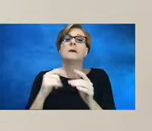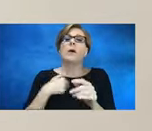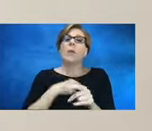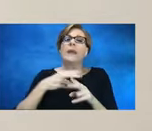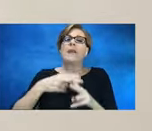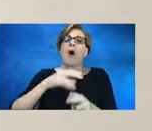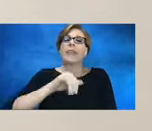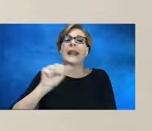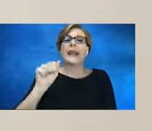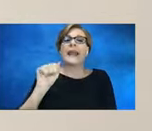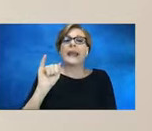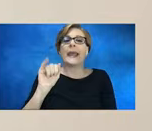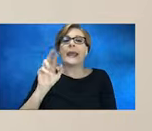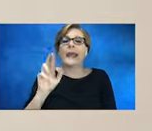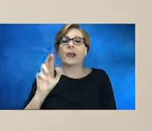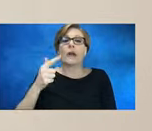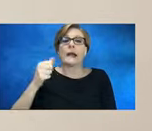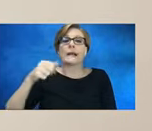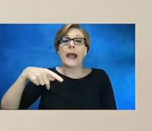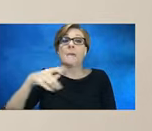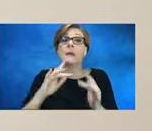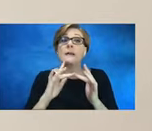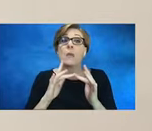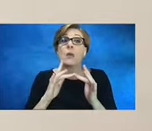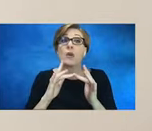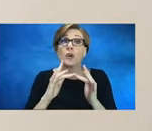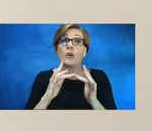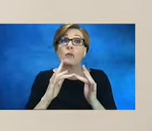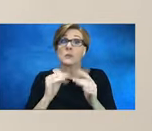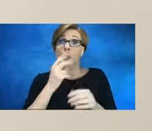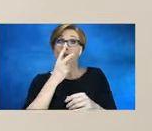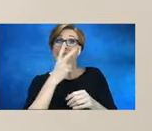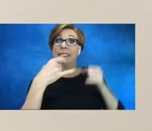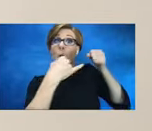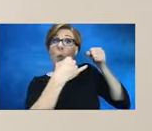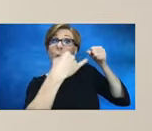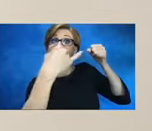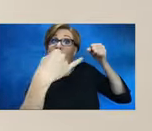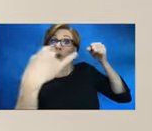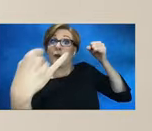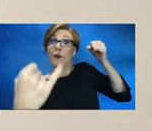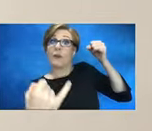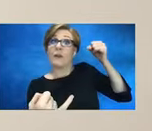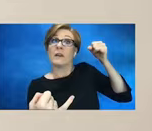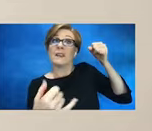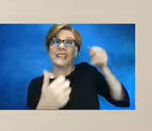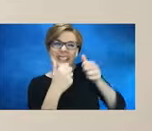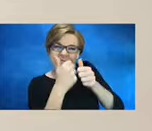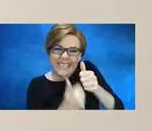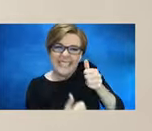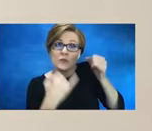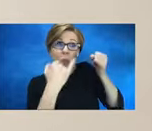network. And you can see that, and one of the ways you can see that is through this exposed wiring where you can trace each wire from one of our